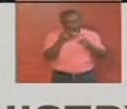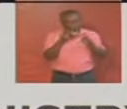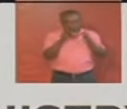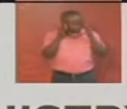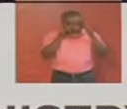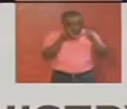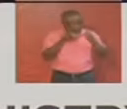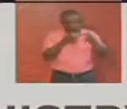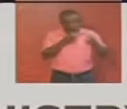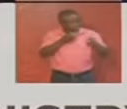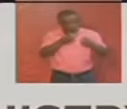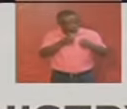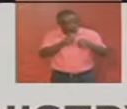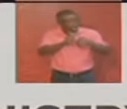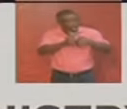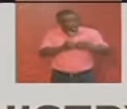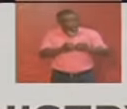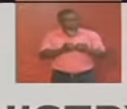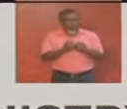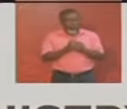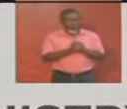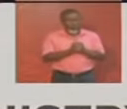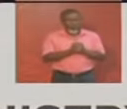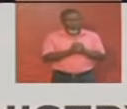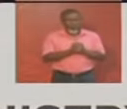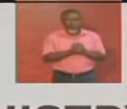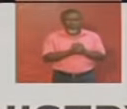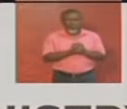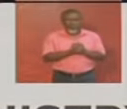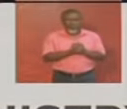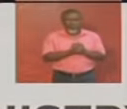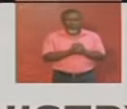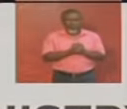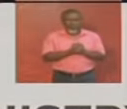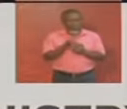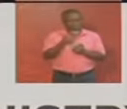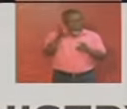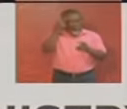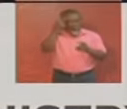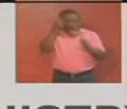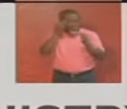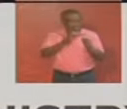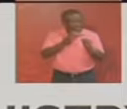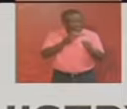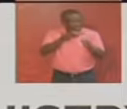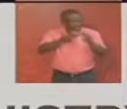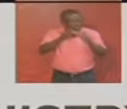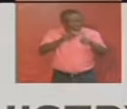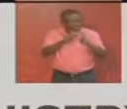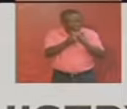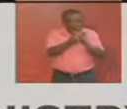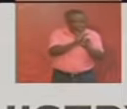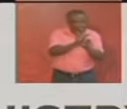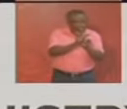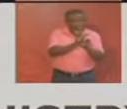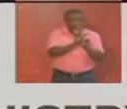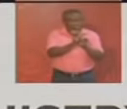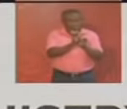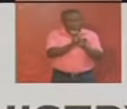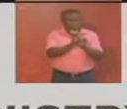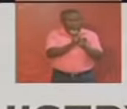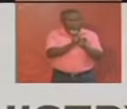summary, the decision to really to have some sort of variation or deviation in the border